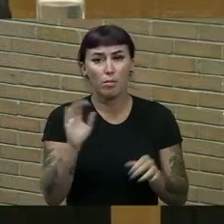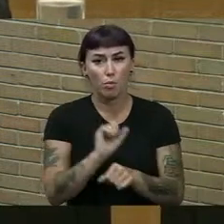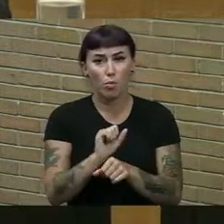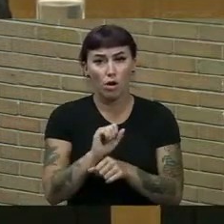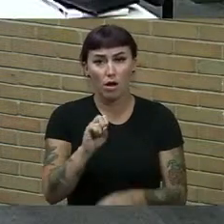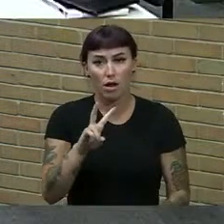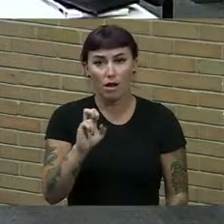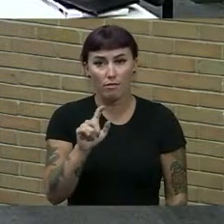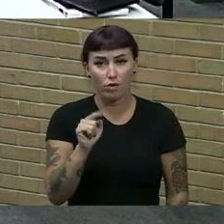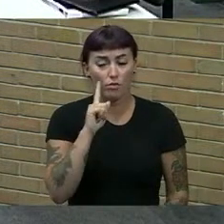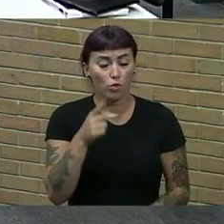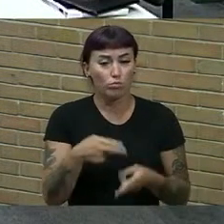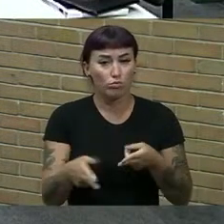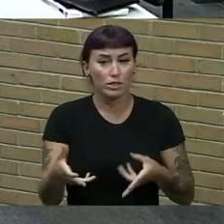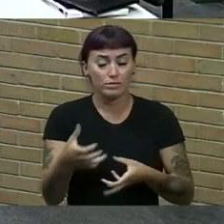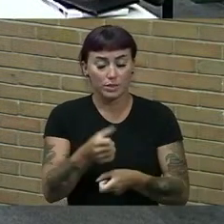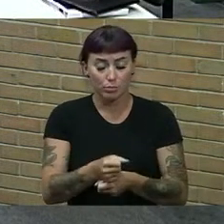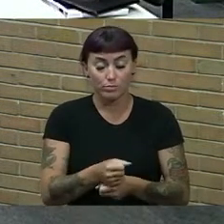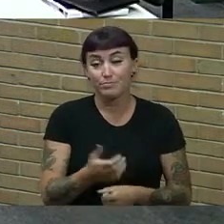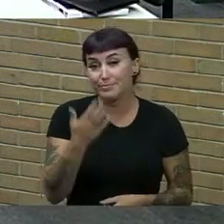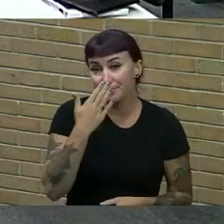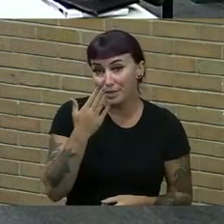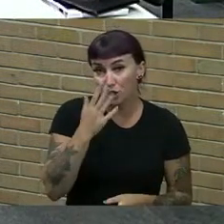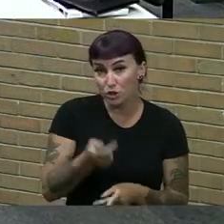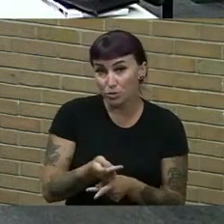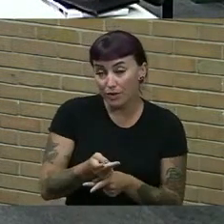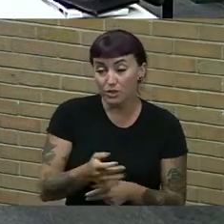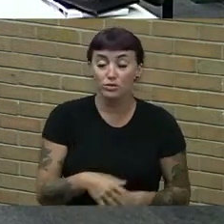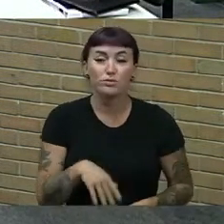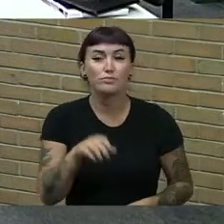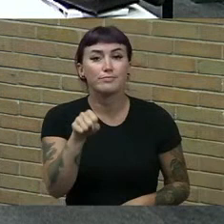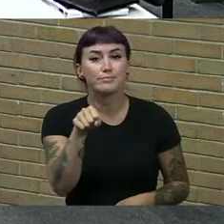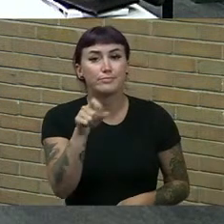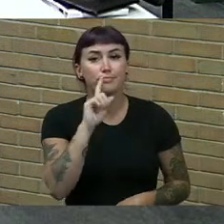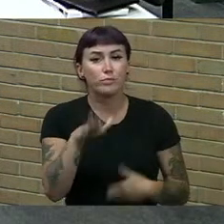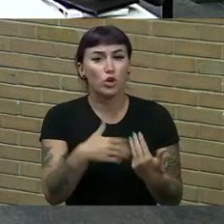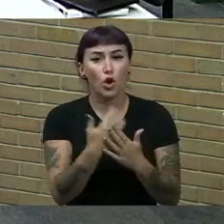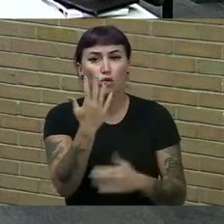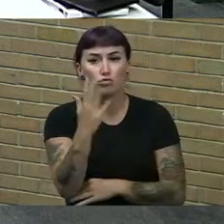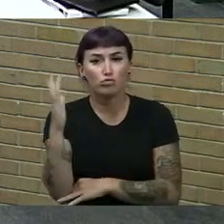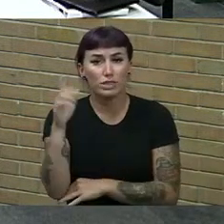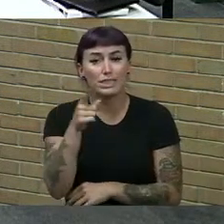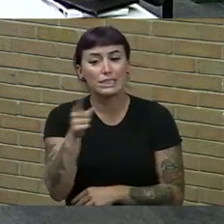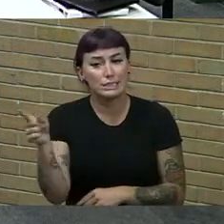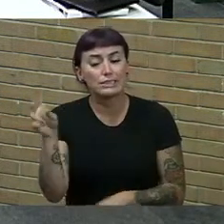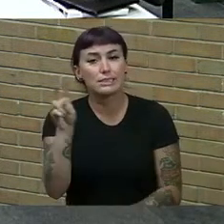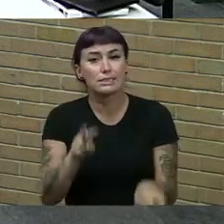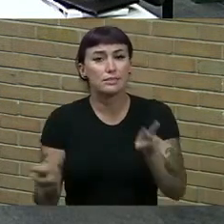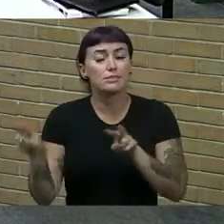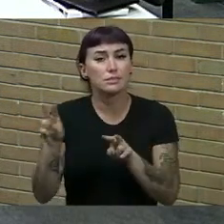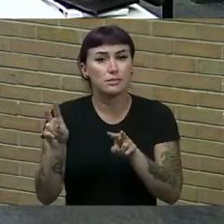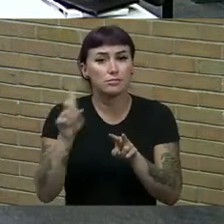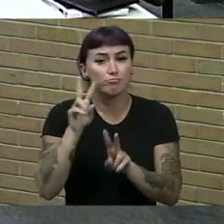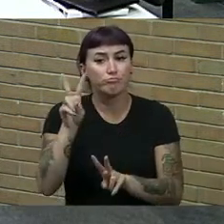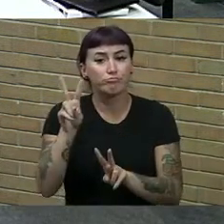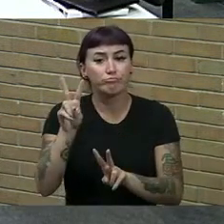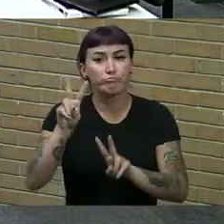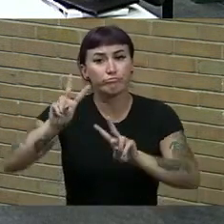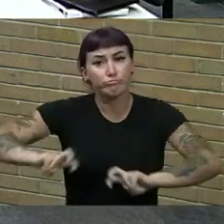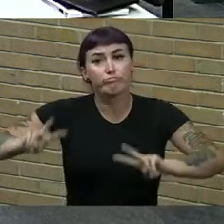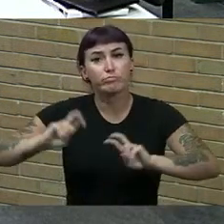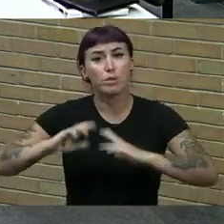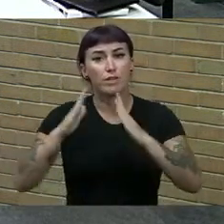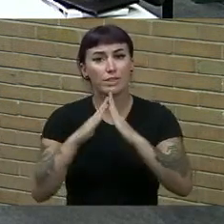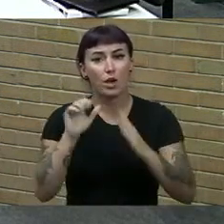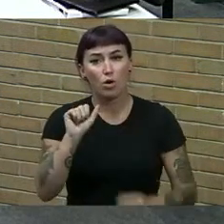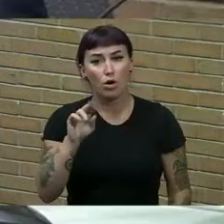brief summary. Thank you, Supervisor. Yeah, these are all trees that have been evaluated by our town